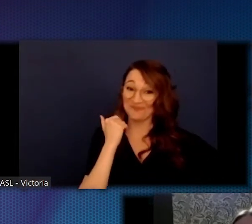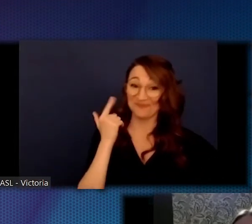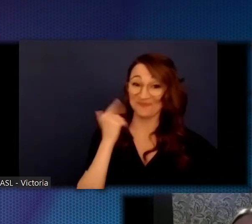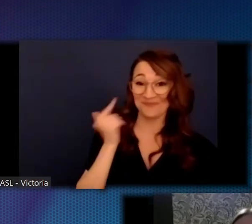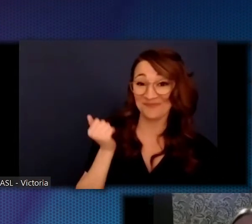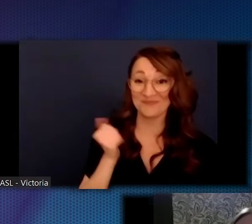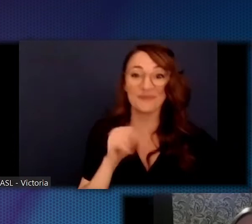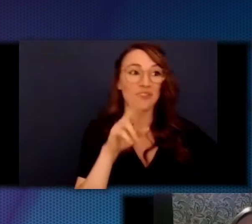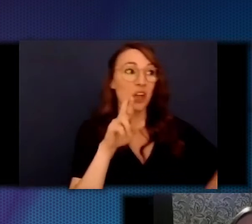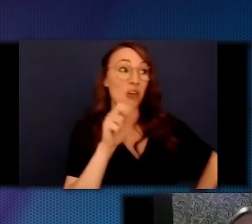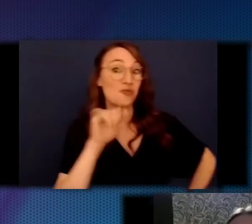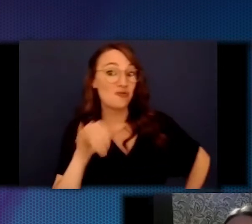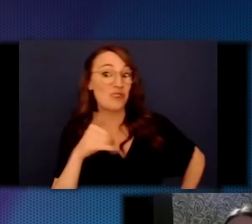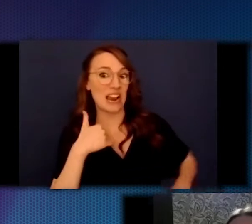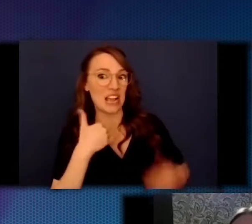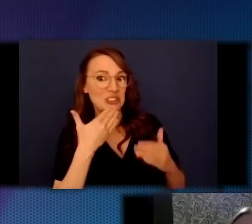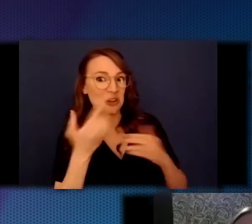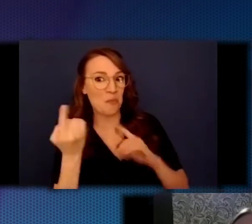Ray's got a good point.